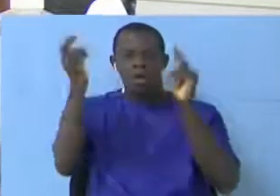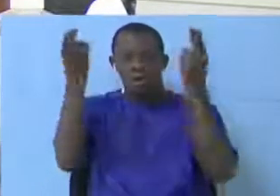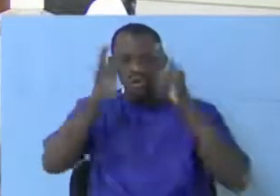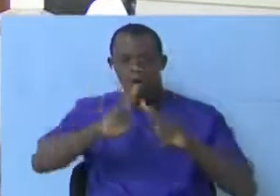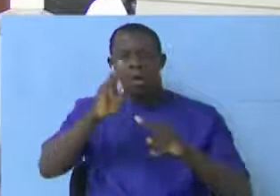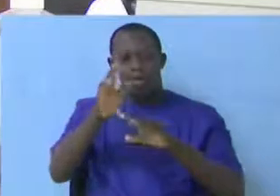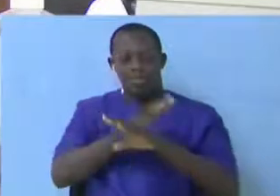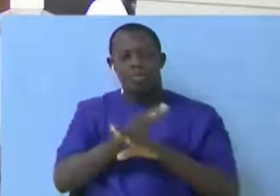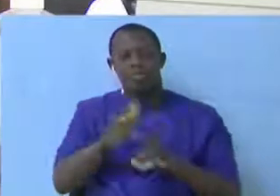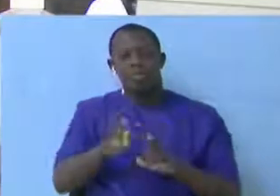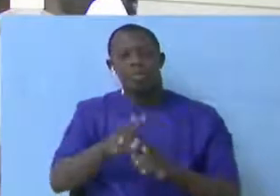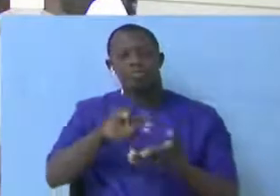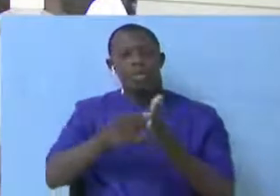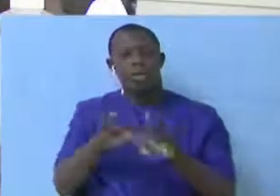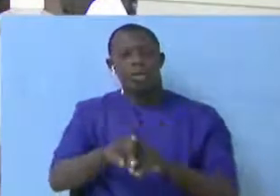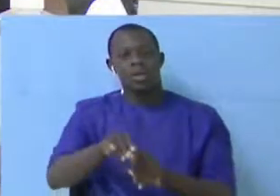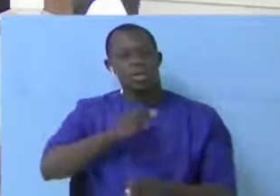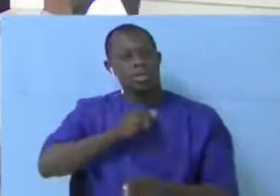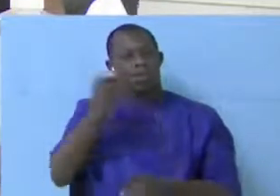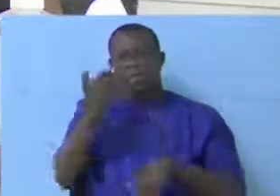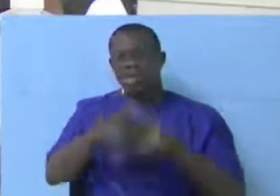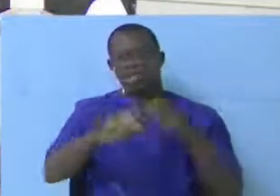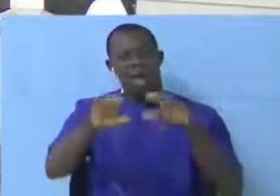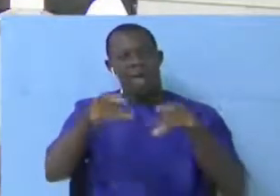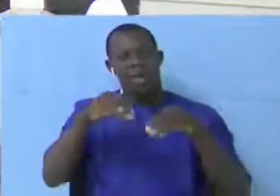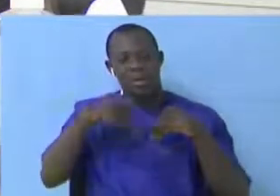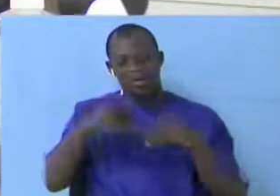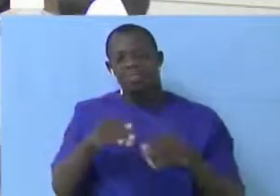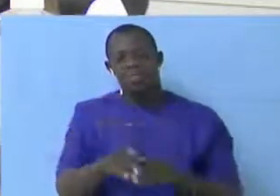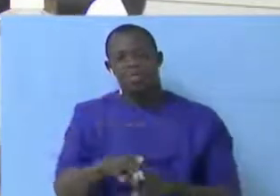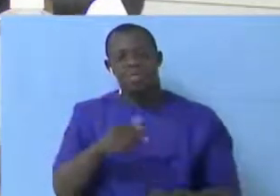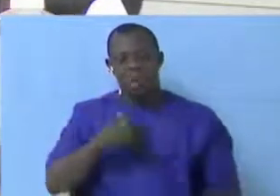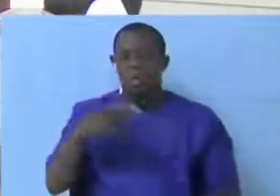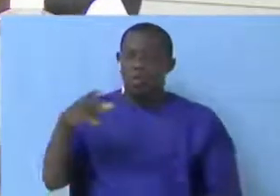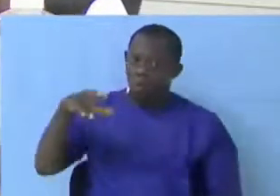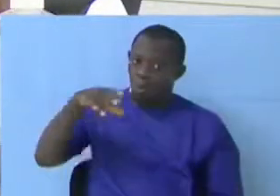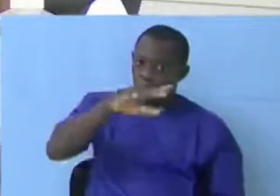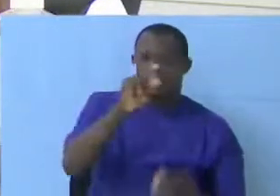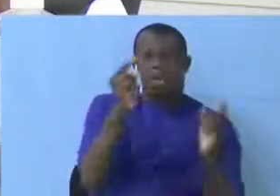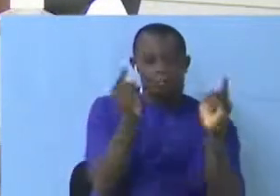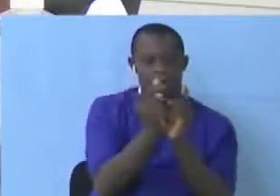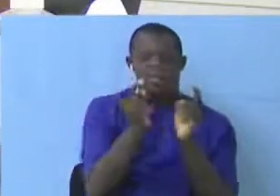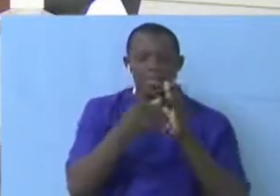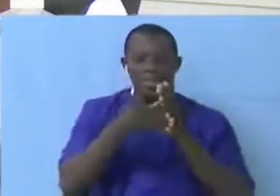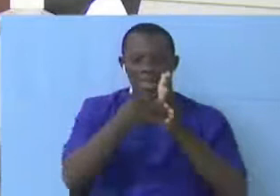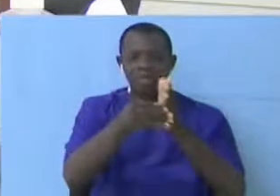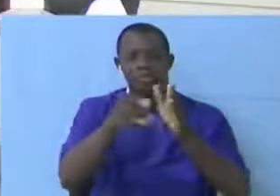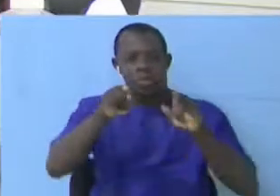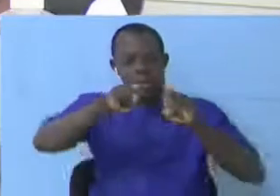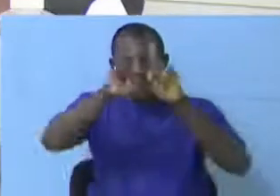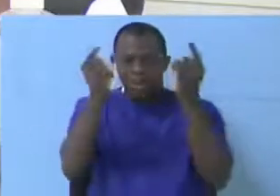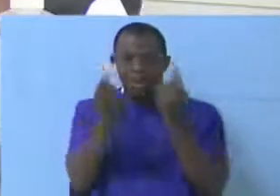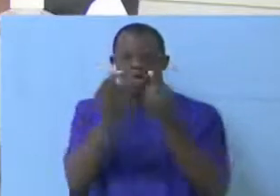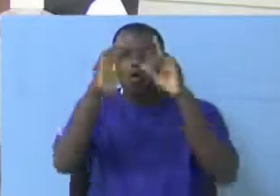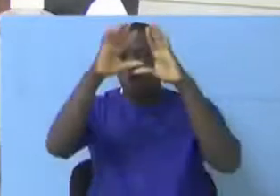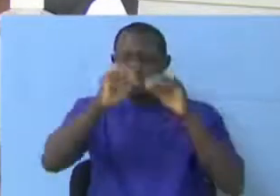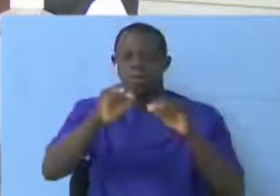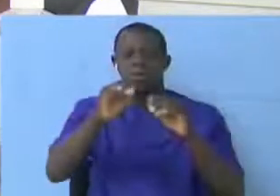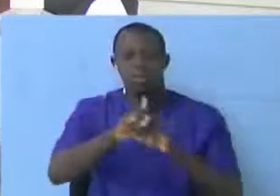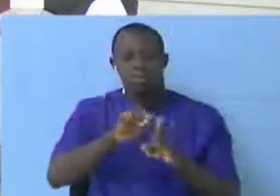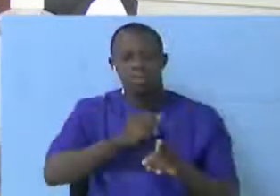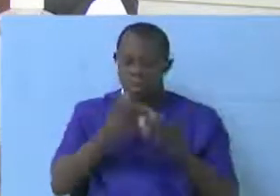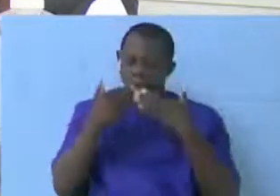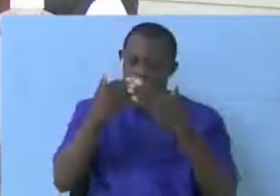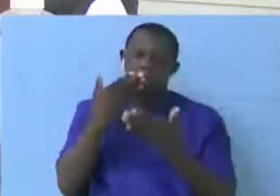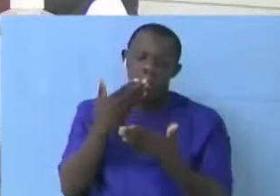that she was not accepting her. Then I walked to the DG's office. I said, please, can you write to